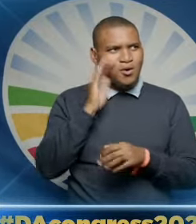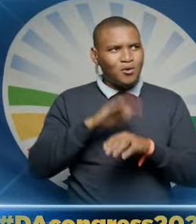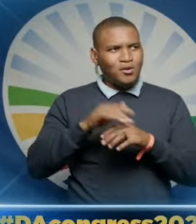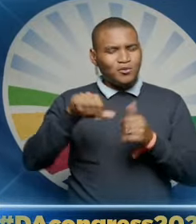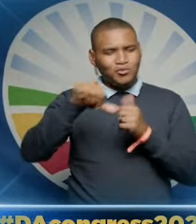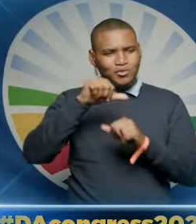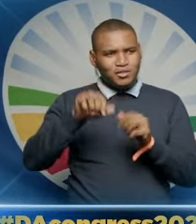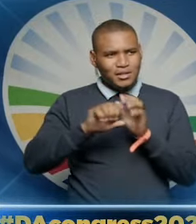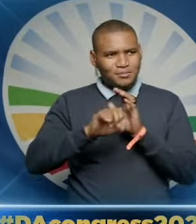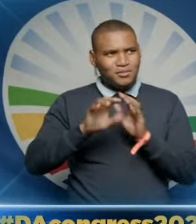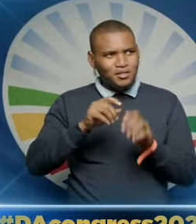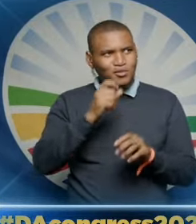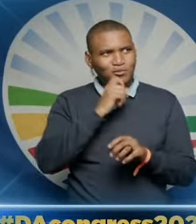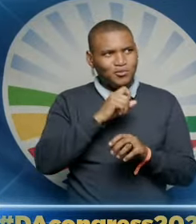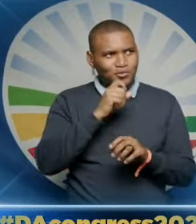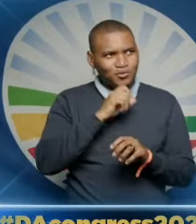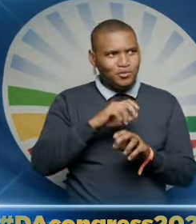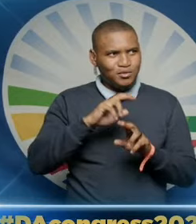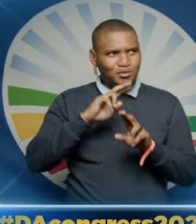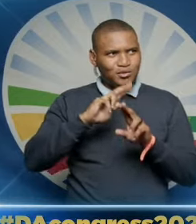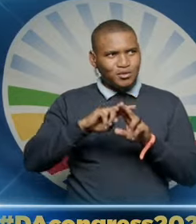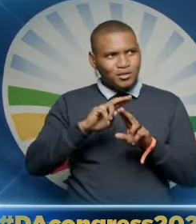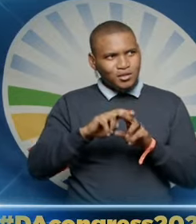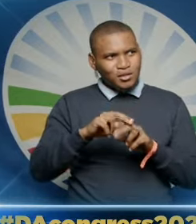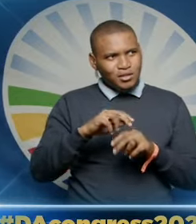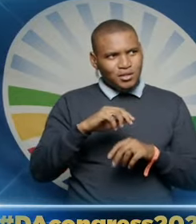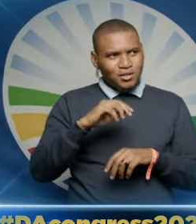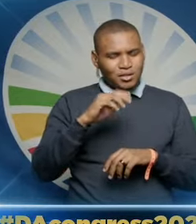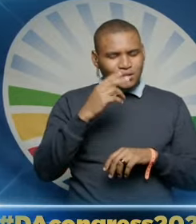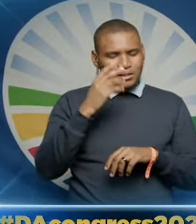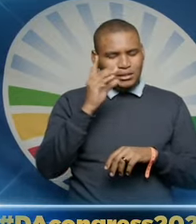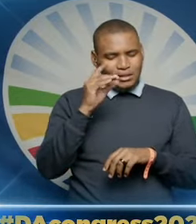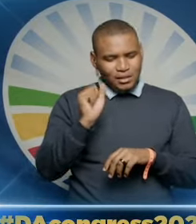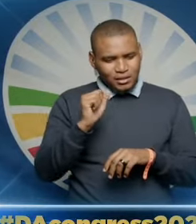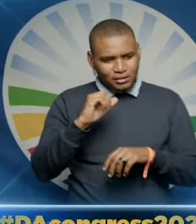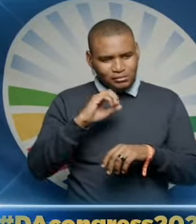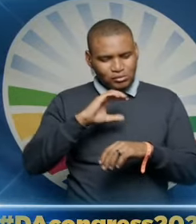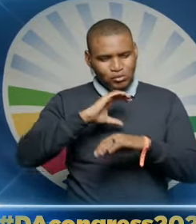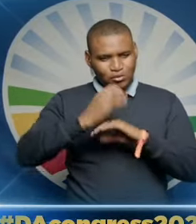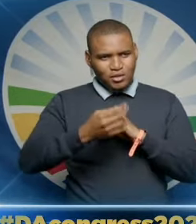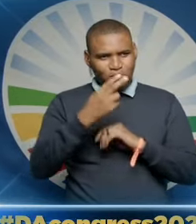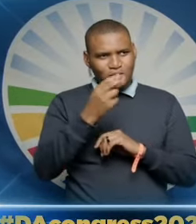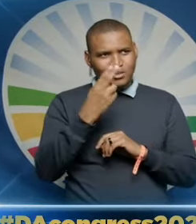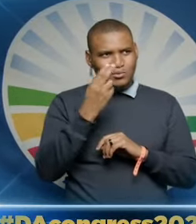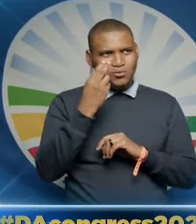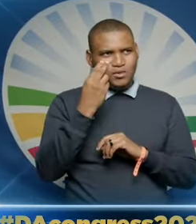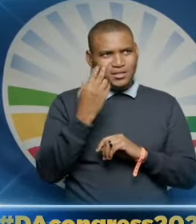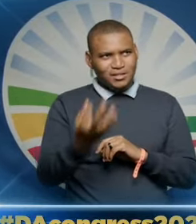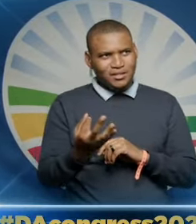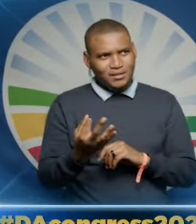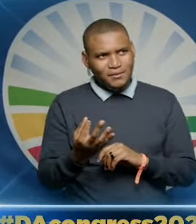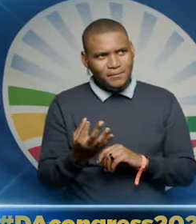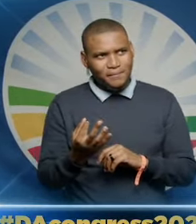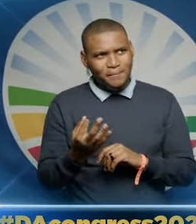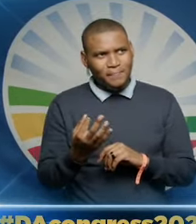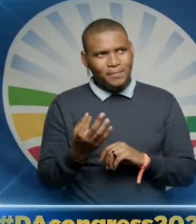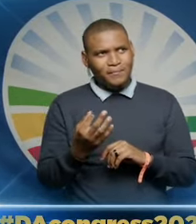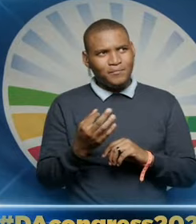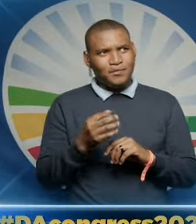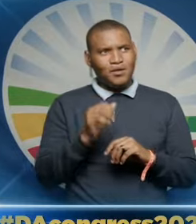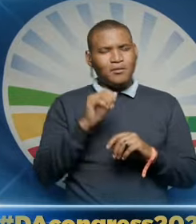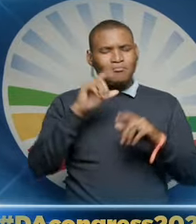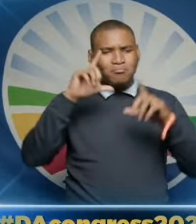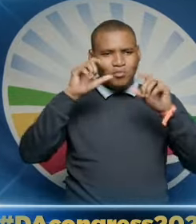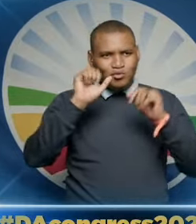pages using the hashtag DA Congress 2023. Please feel free to post your